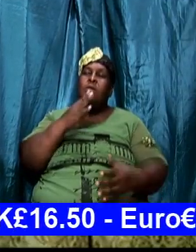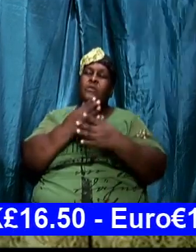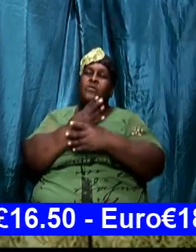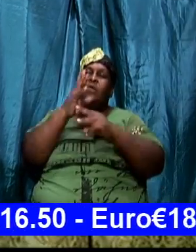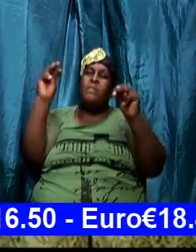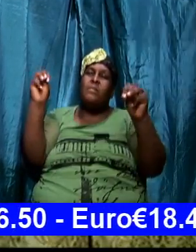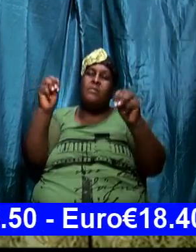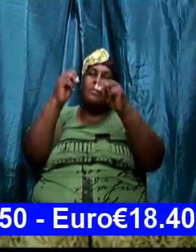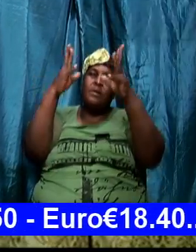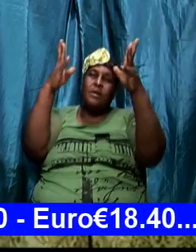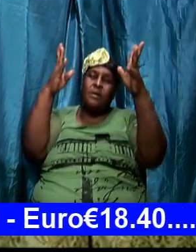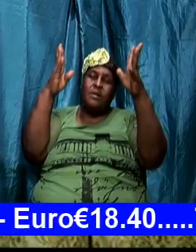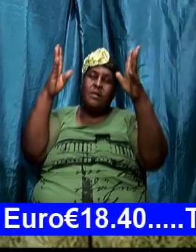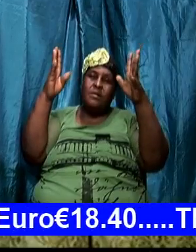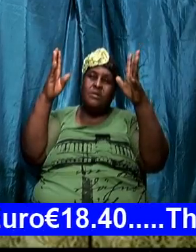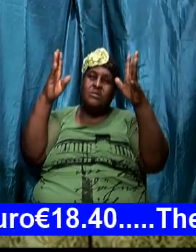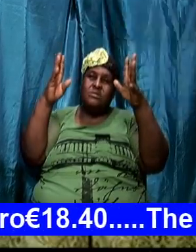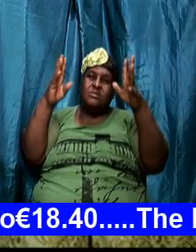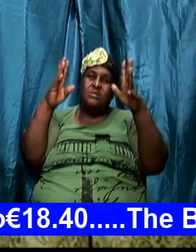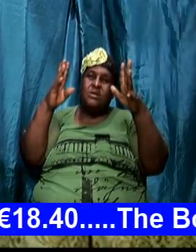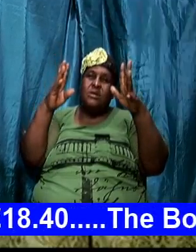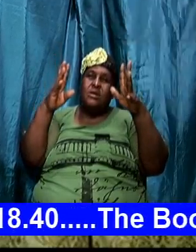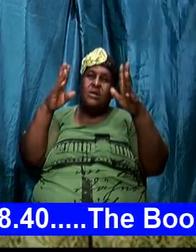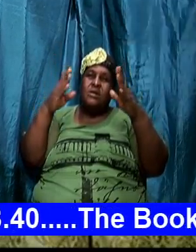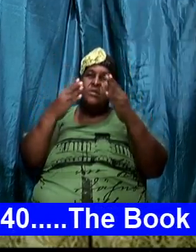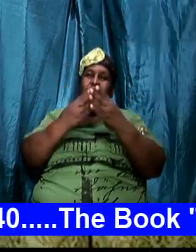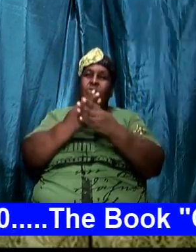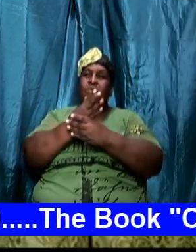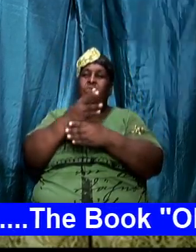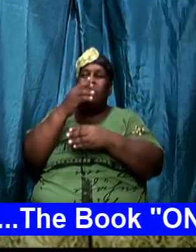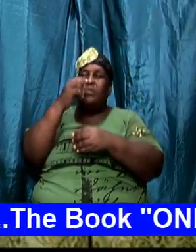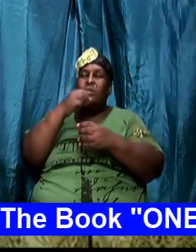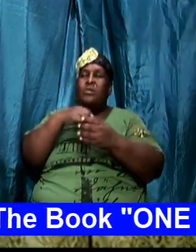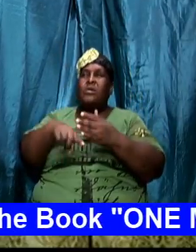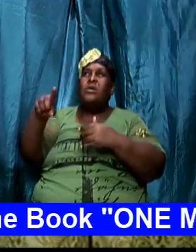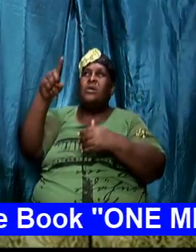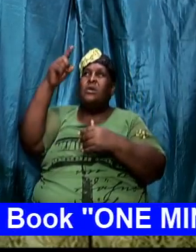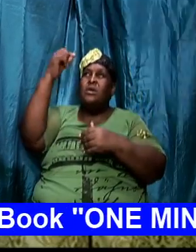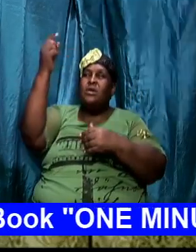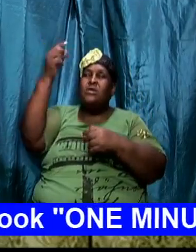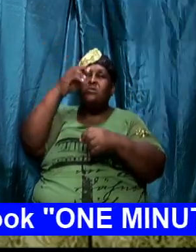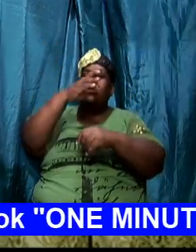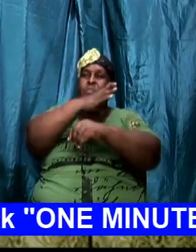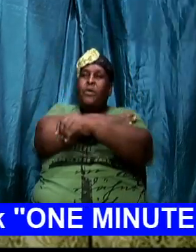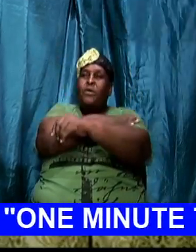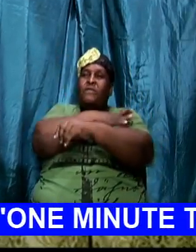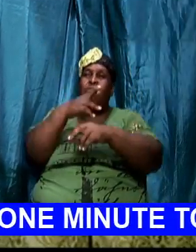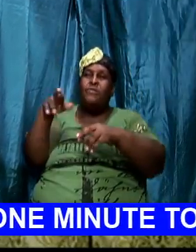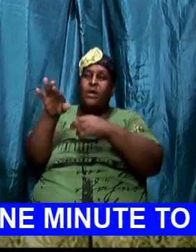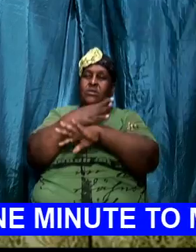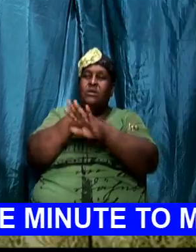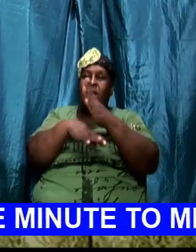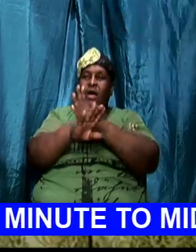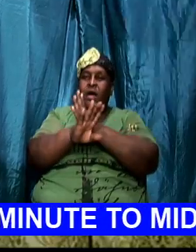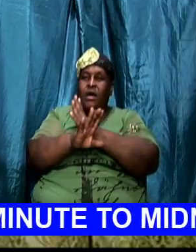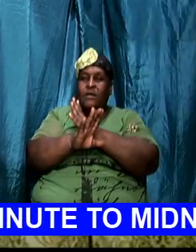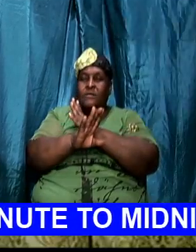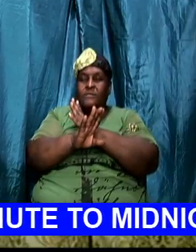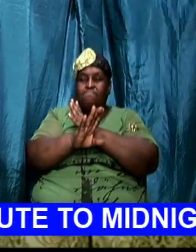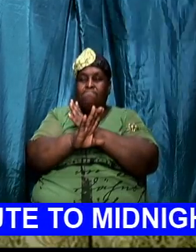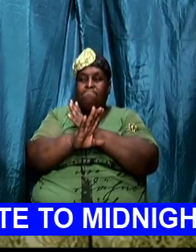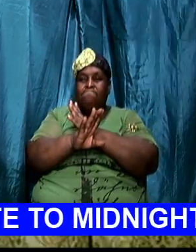miraculous means, through his powerful right hand, according to the book of